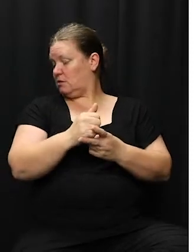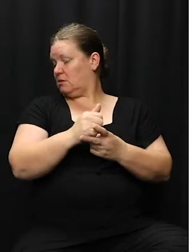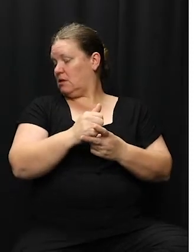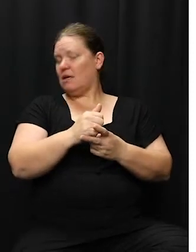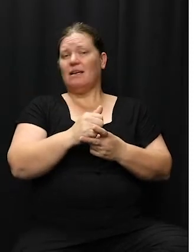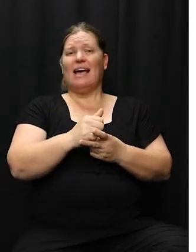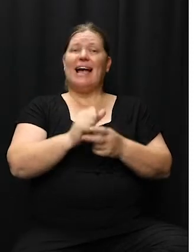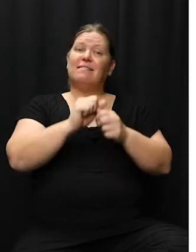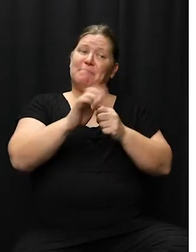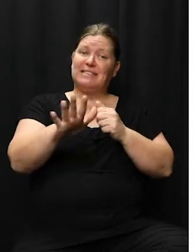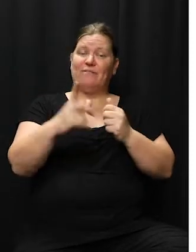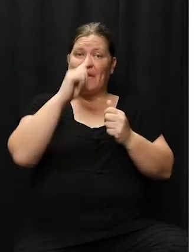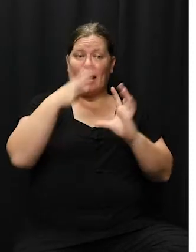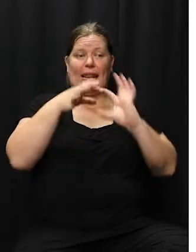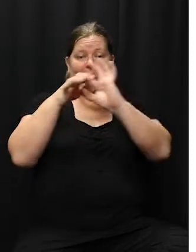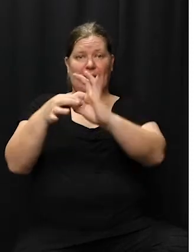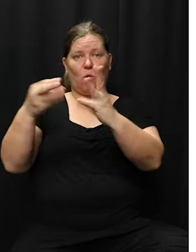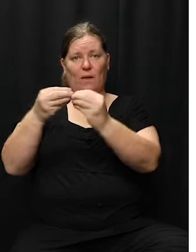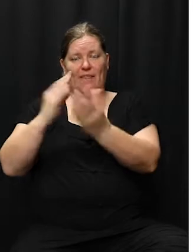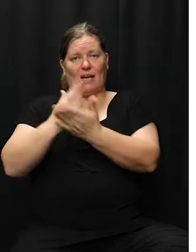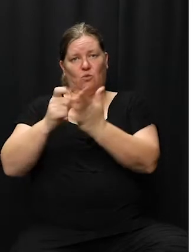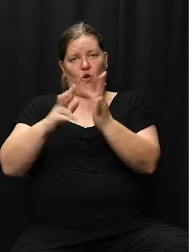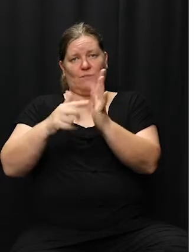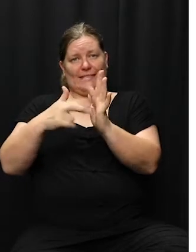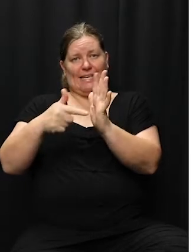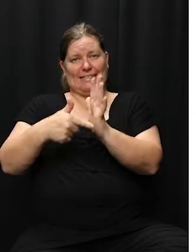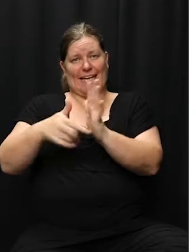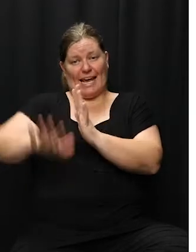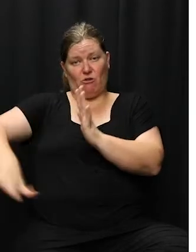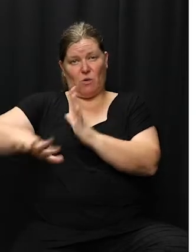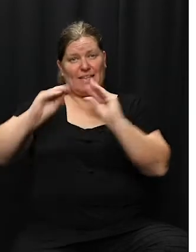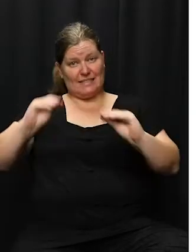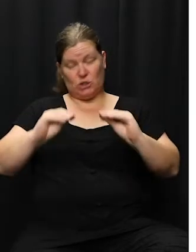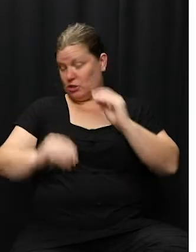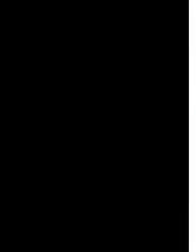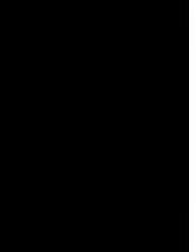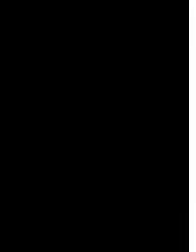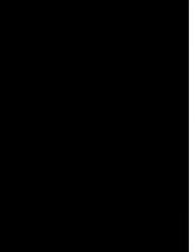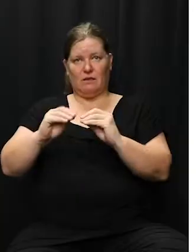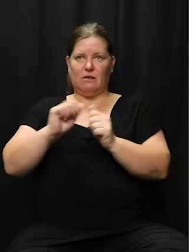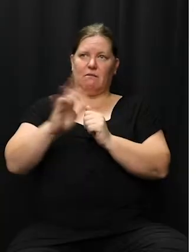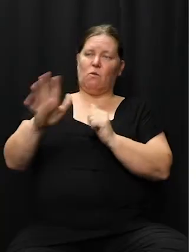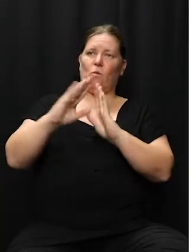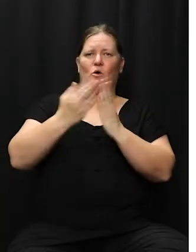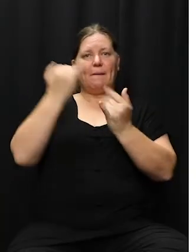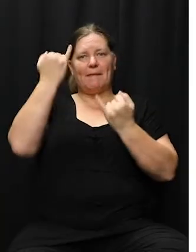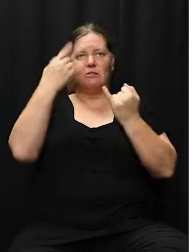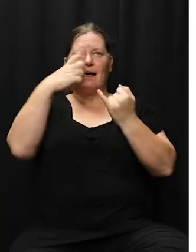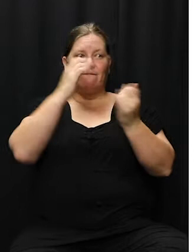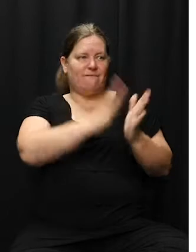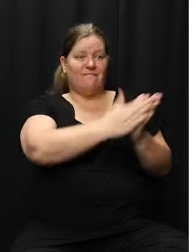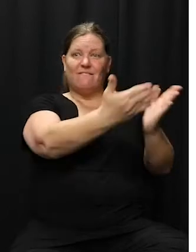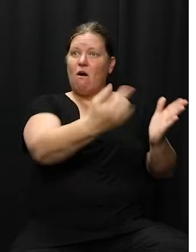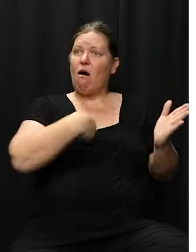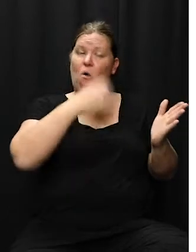through. We need resources. And really it's best if we can link it to the content areas we're teaching. In